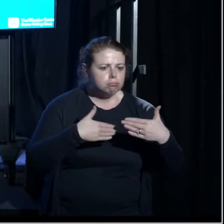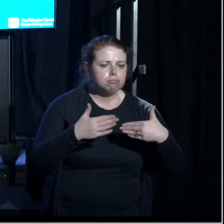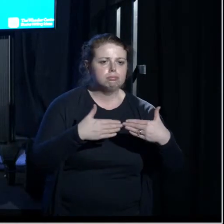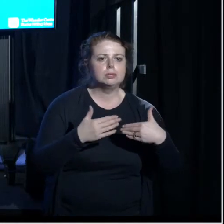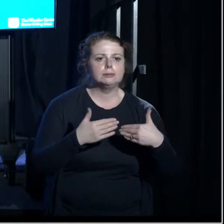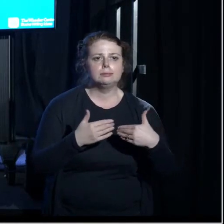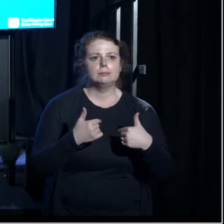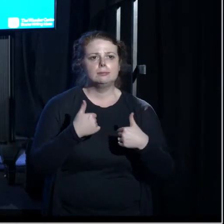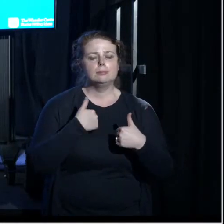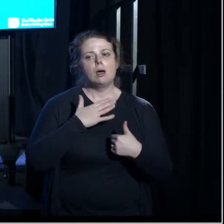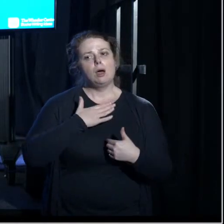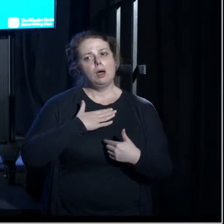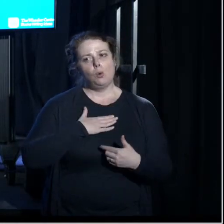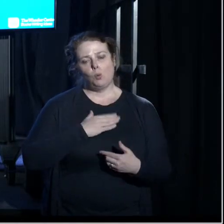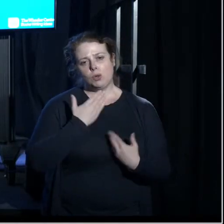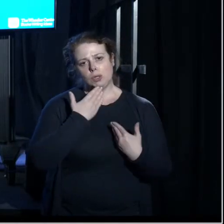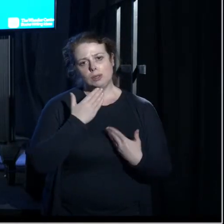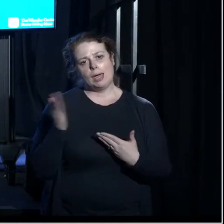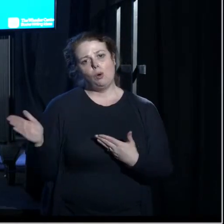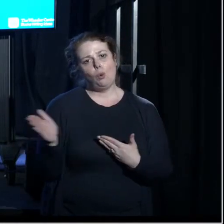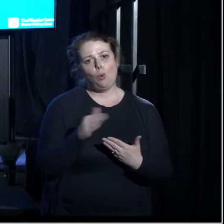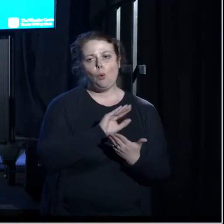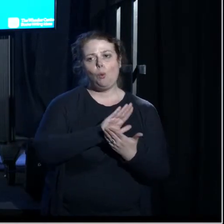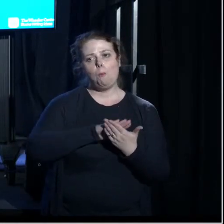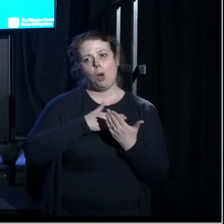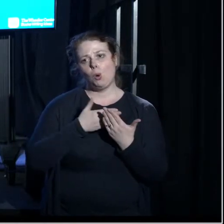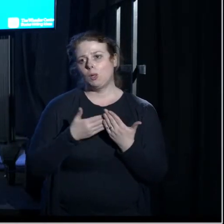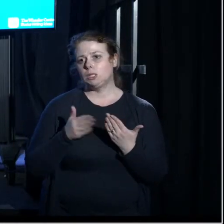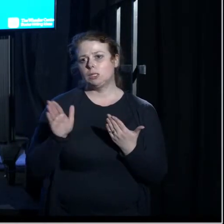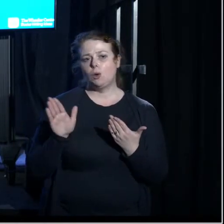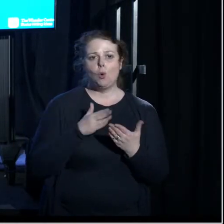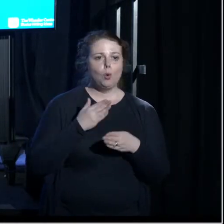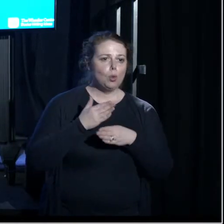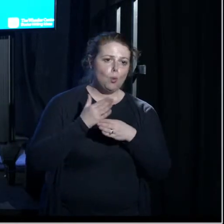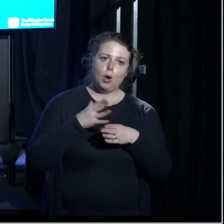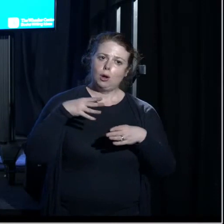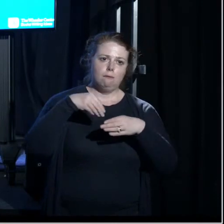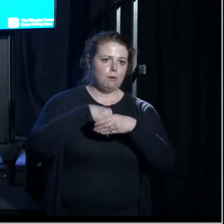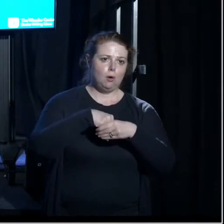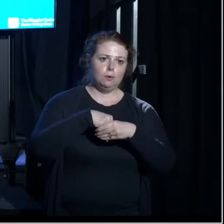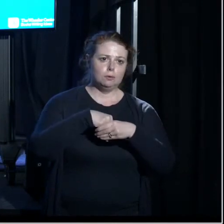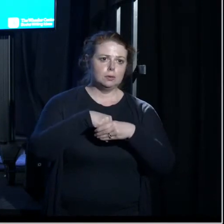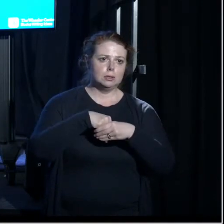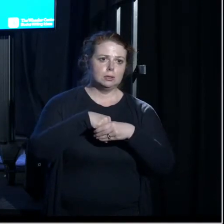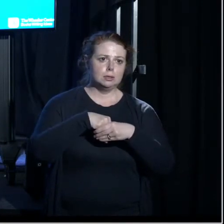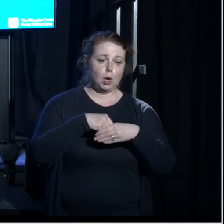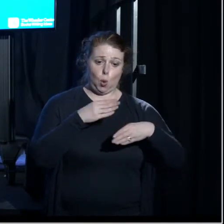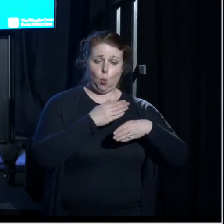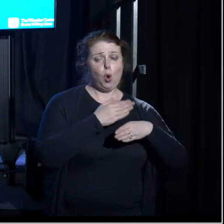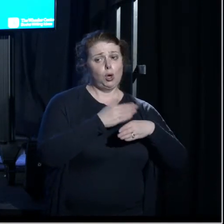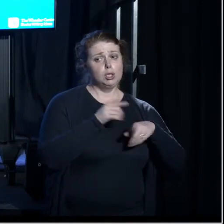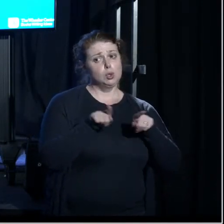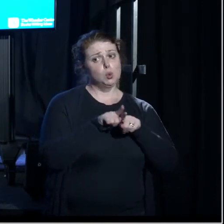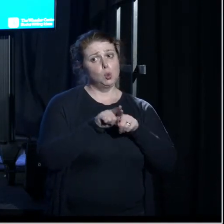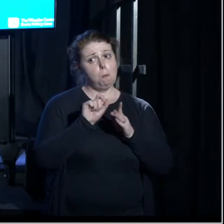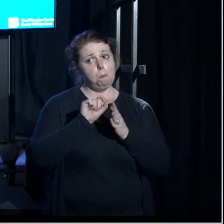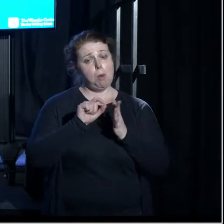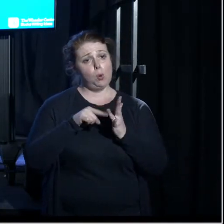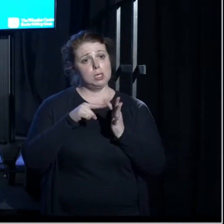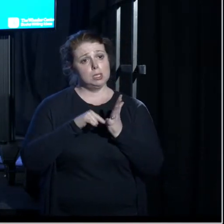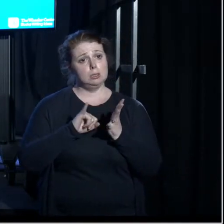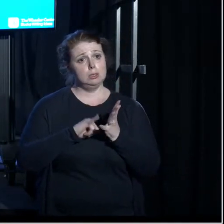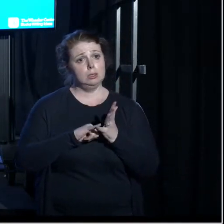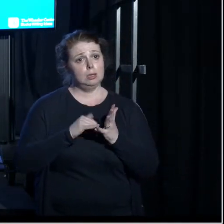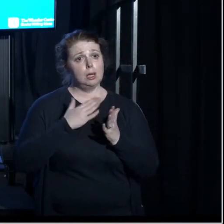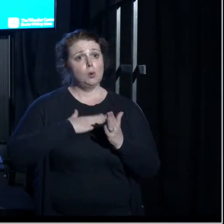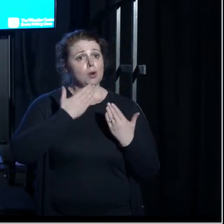I clearly want to thank all the poets and all the workers involved. Workers are also poets. And I